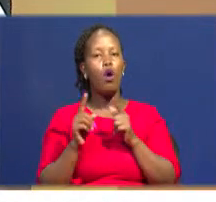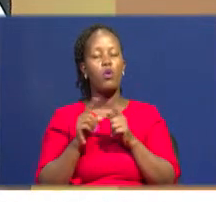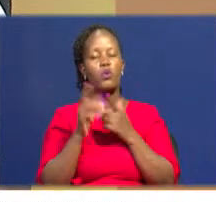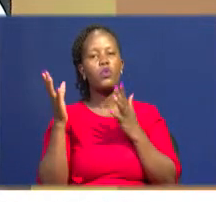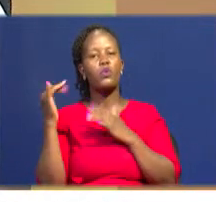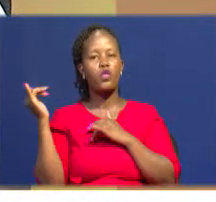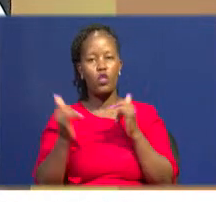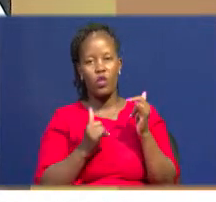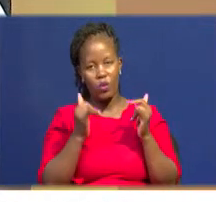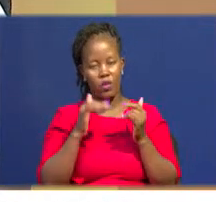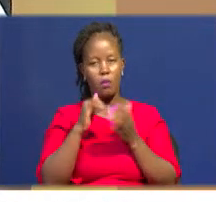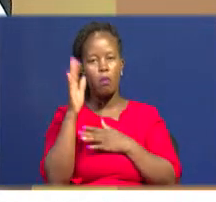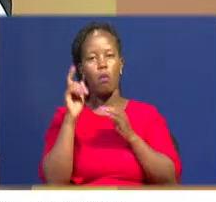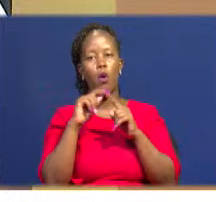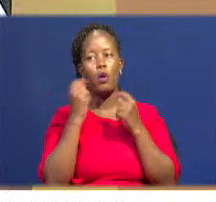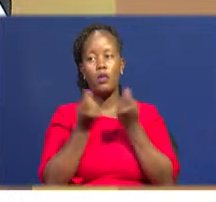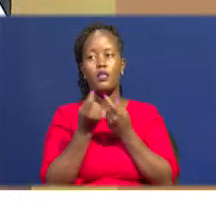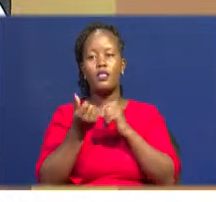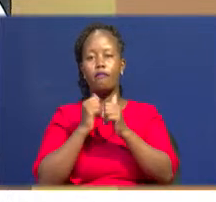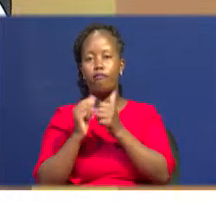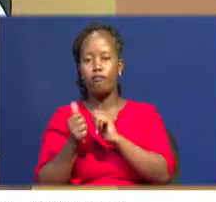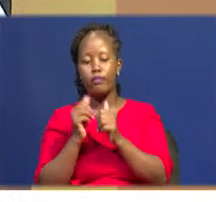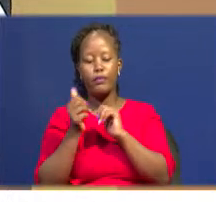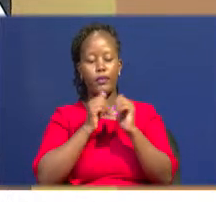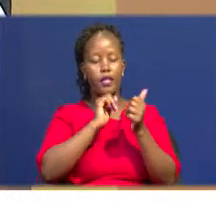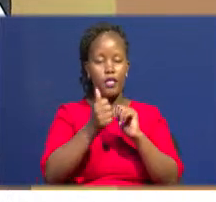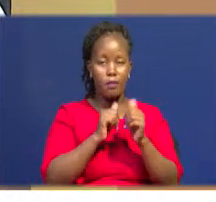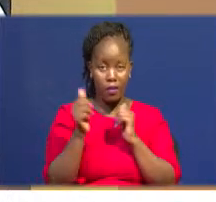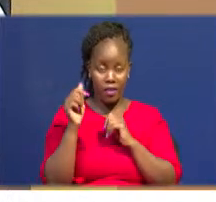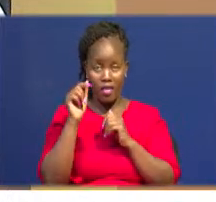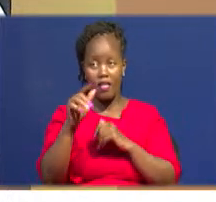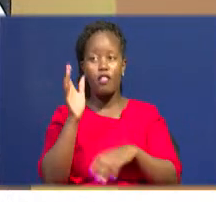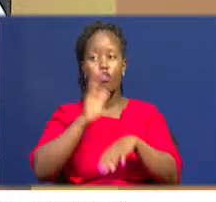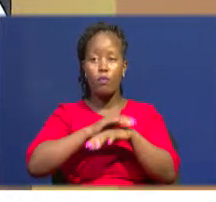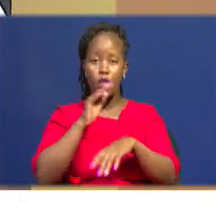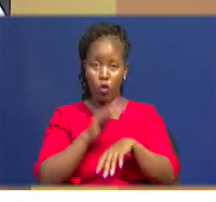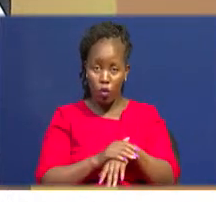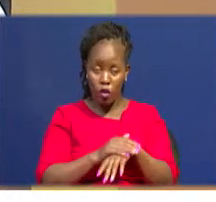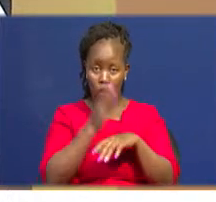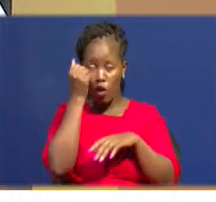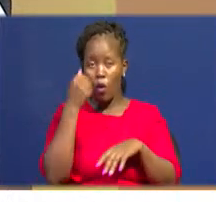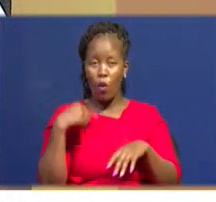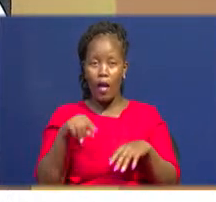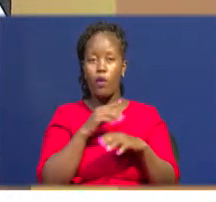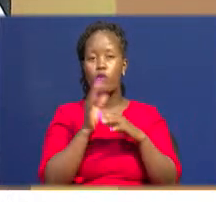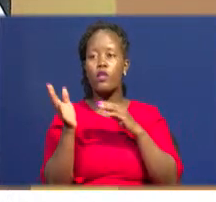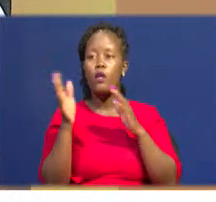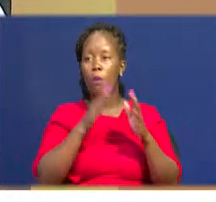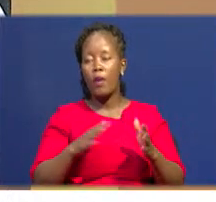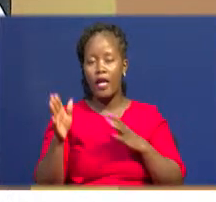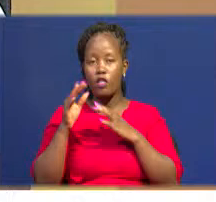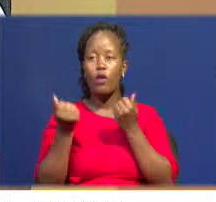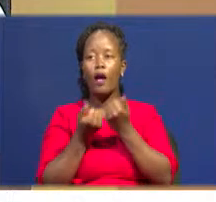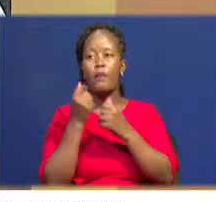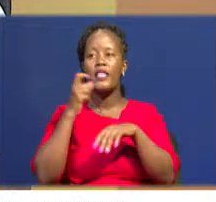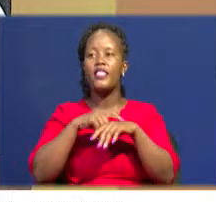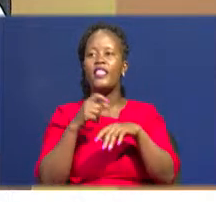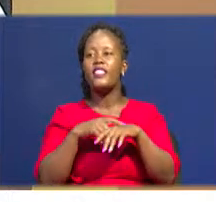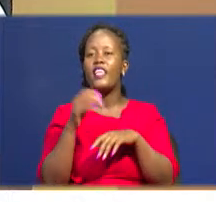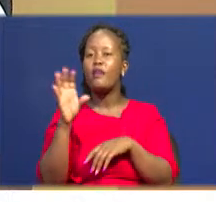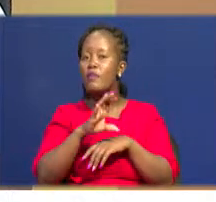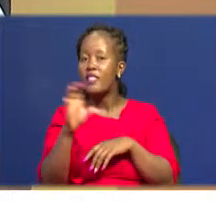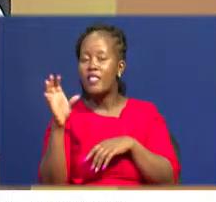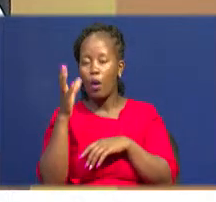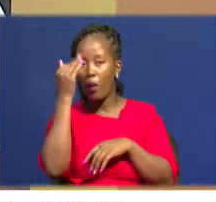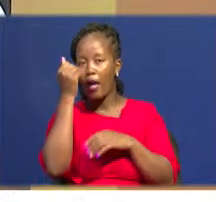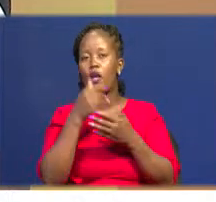team sports. So it's going to be exciting, and that's why we put it over Easter when everybody is going to be home. Families, children